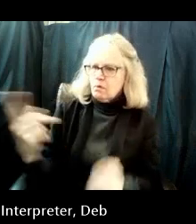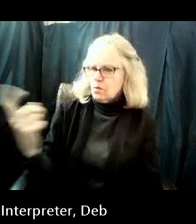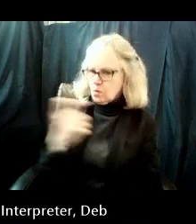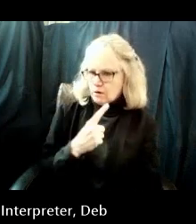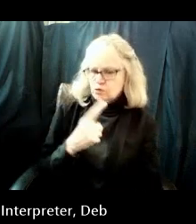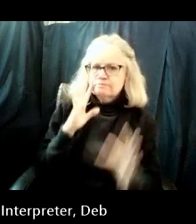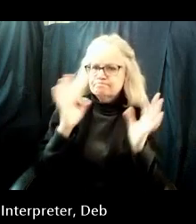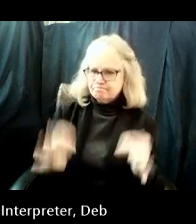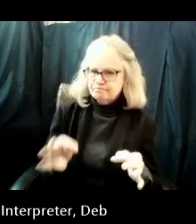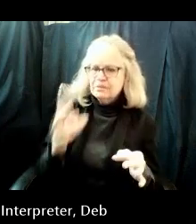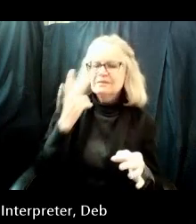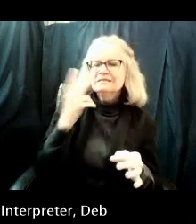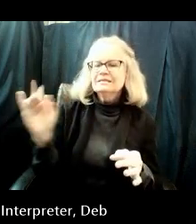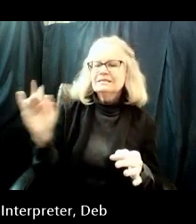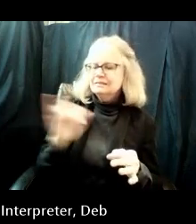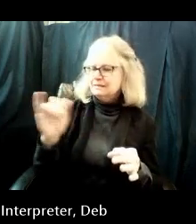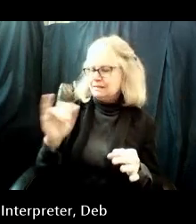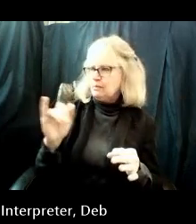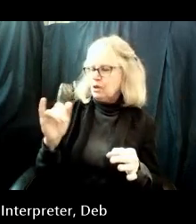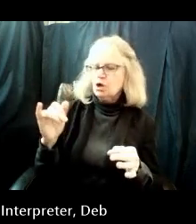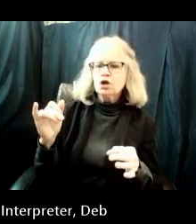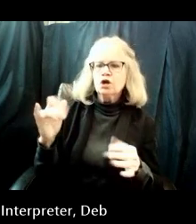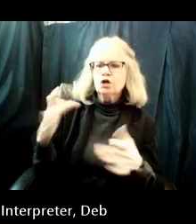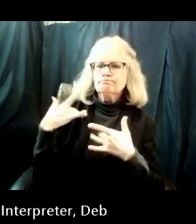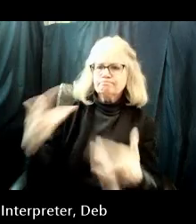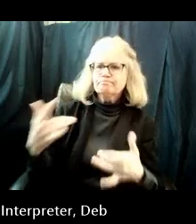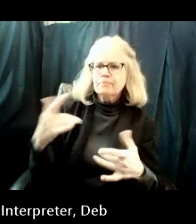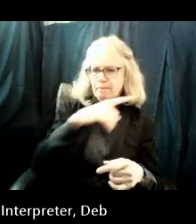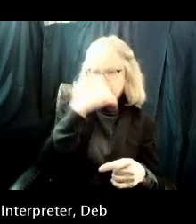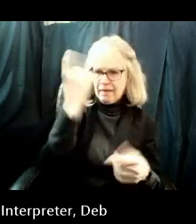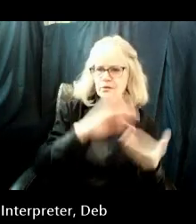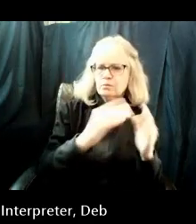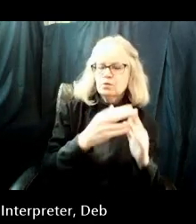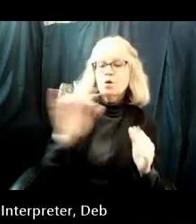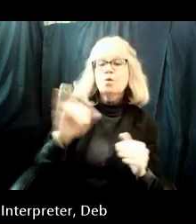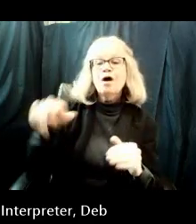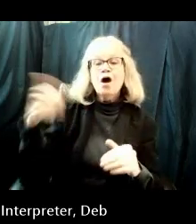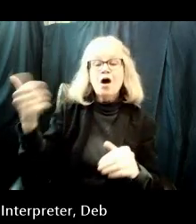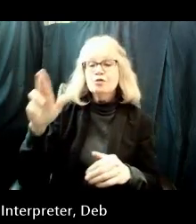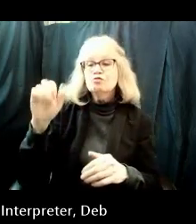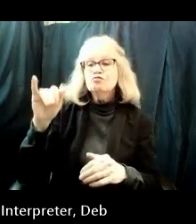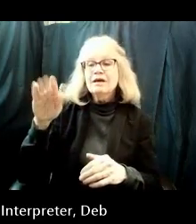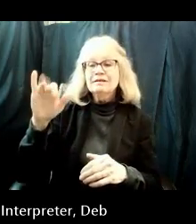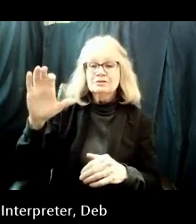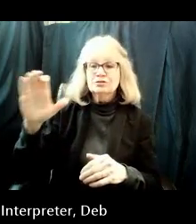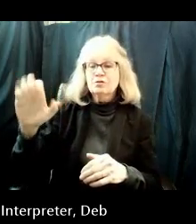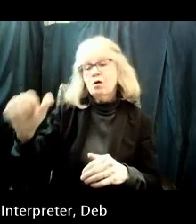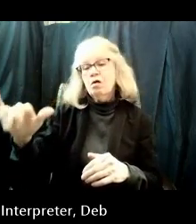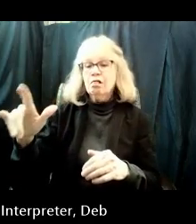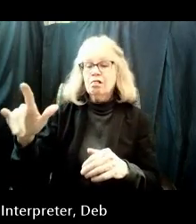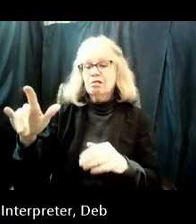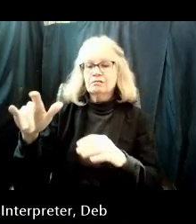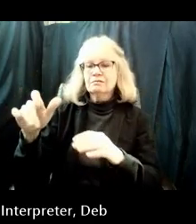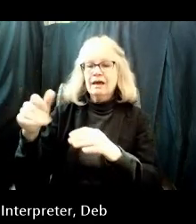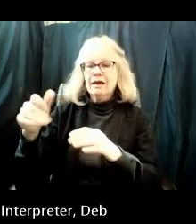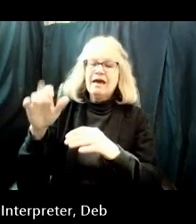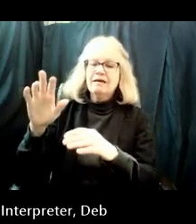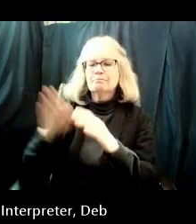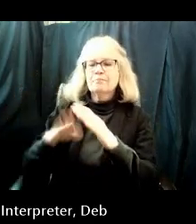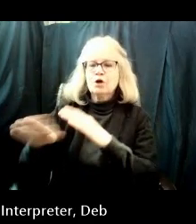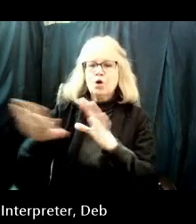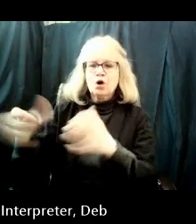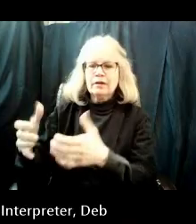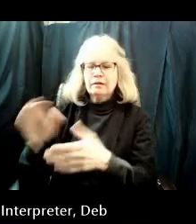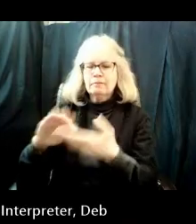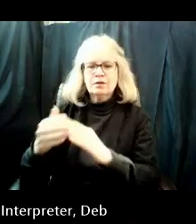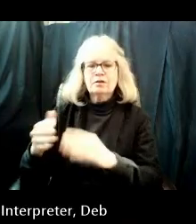see similar trends in Black communities, also other racial ethnic minority communities as well, Asian communities,